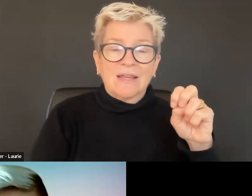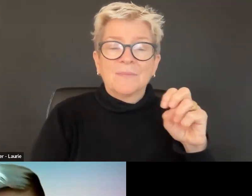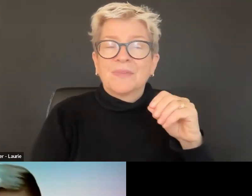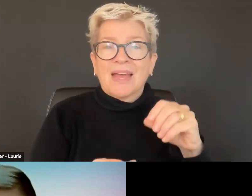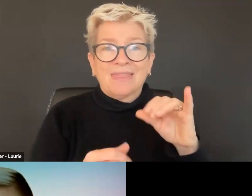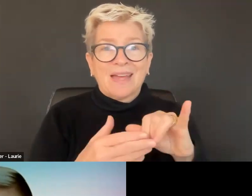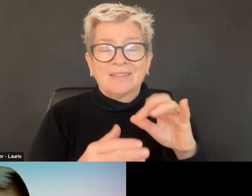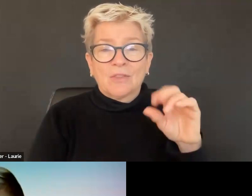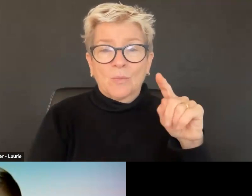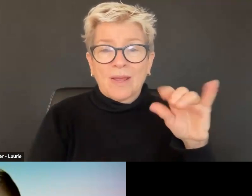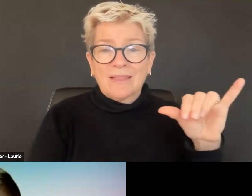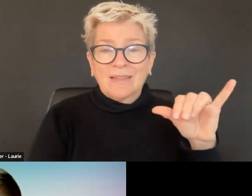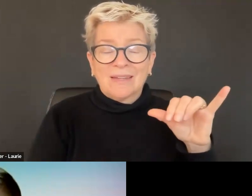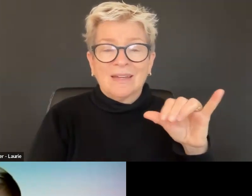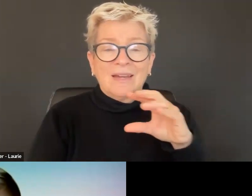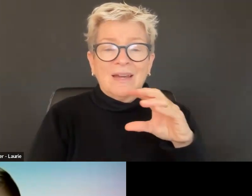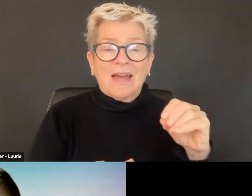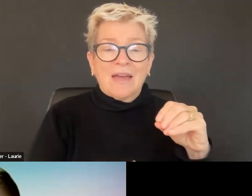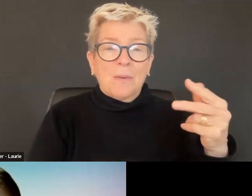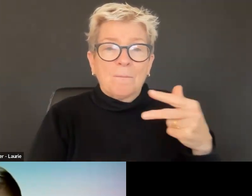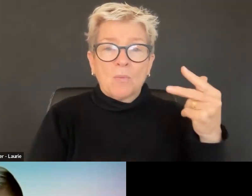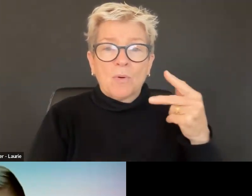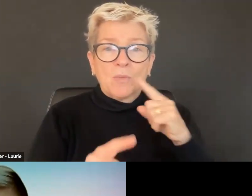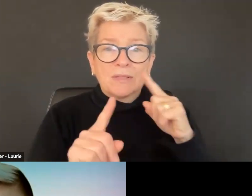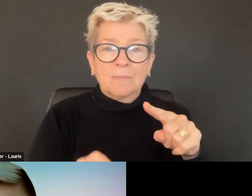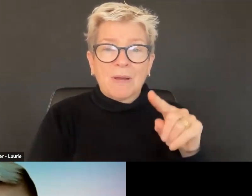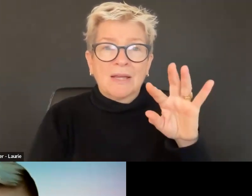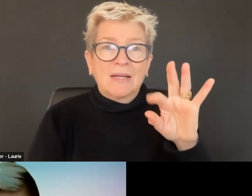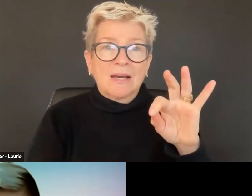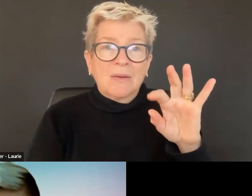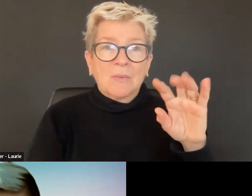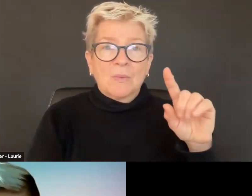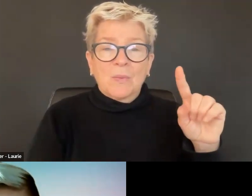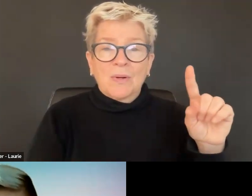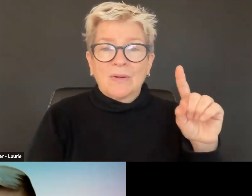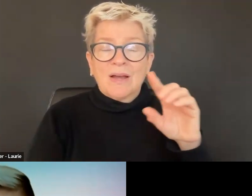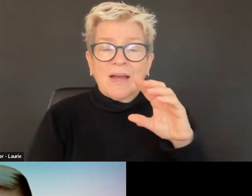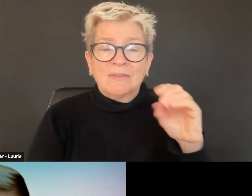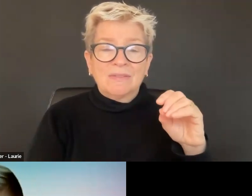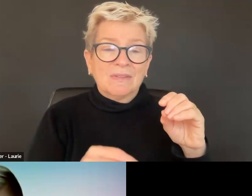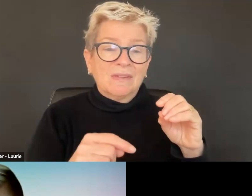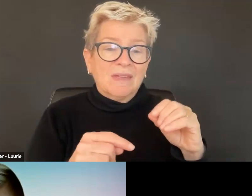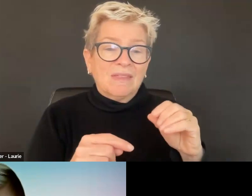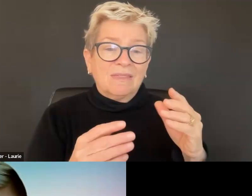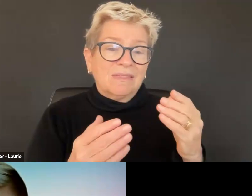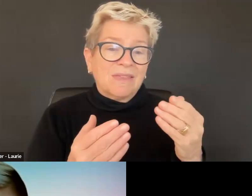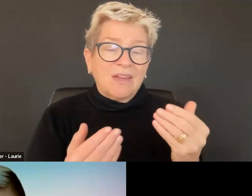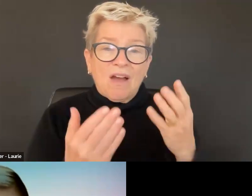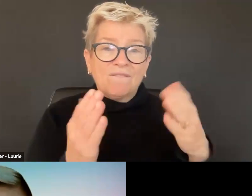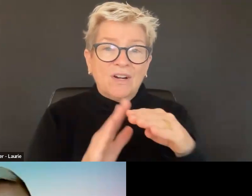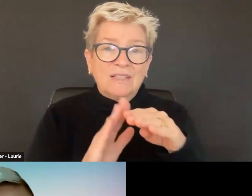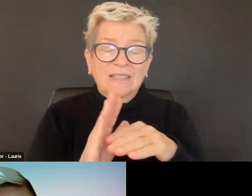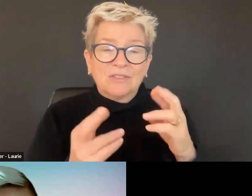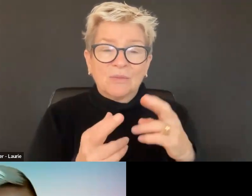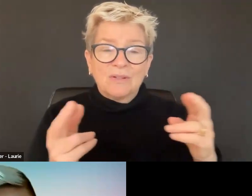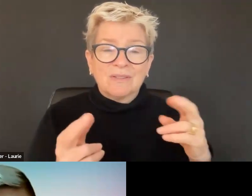to potentially mobile response or 911, but otherwise the list of resources or offering of resources is not much